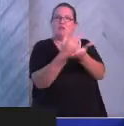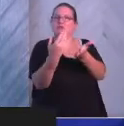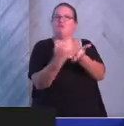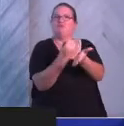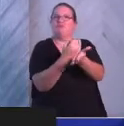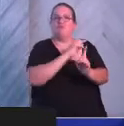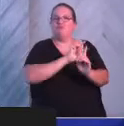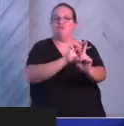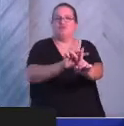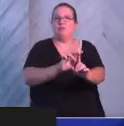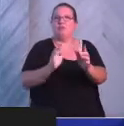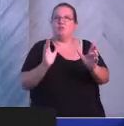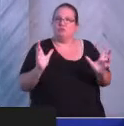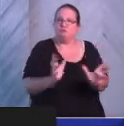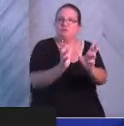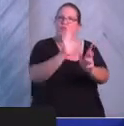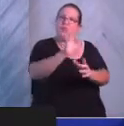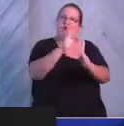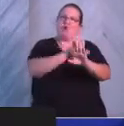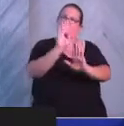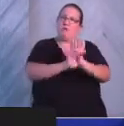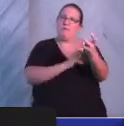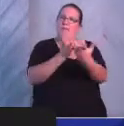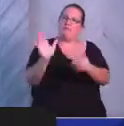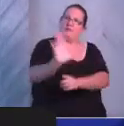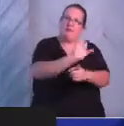to properly promote the curriculum that they see fit.